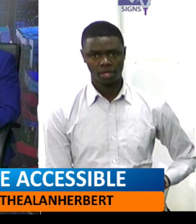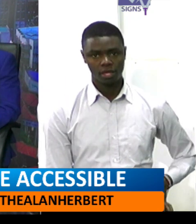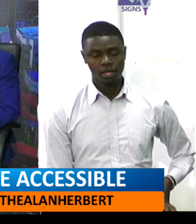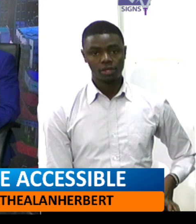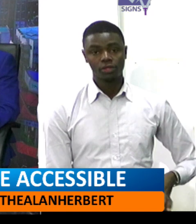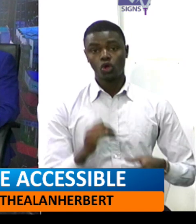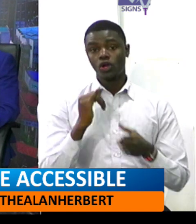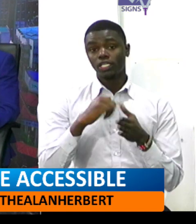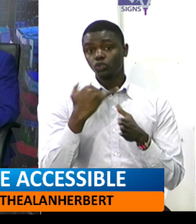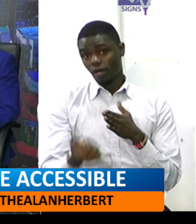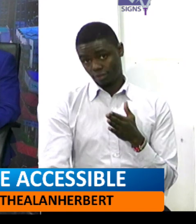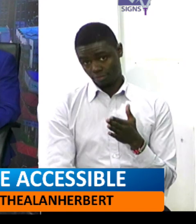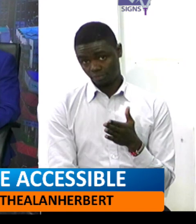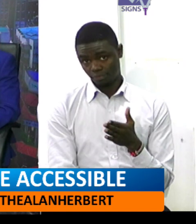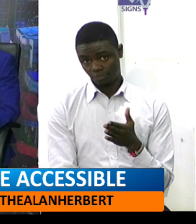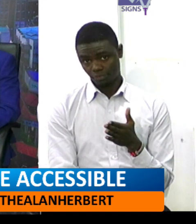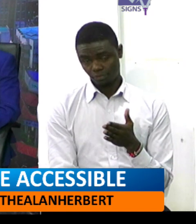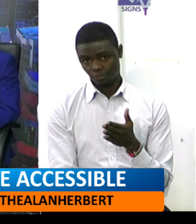Essentially, insurance is